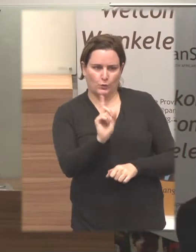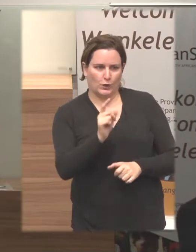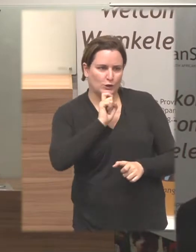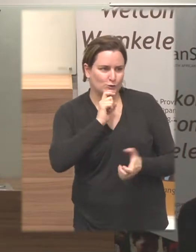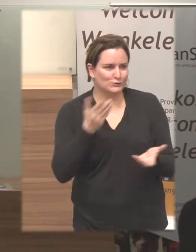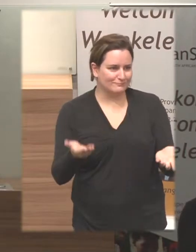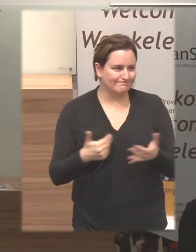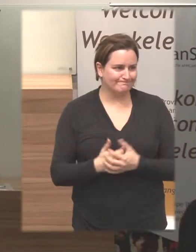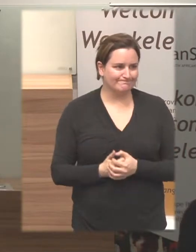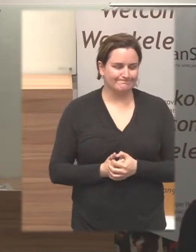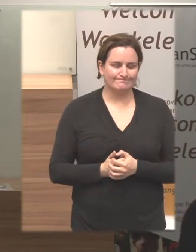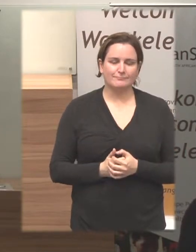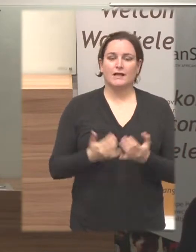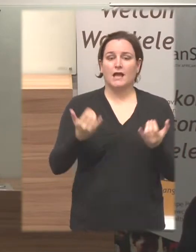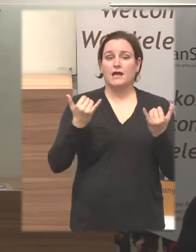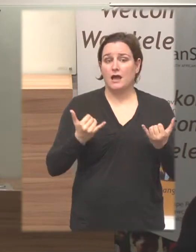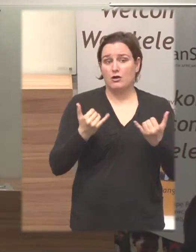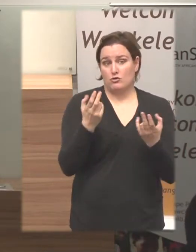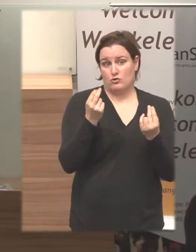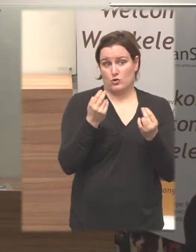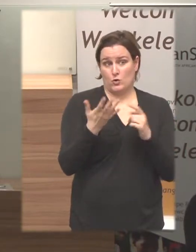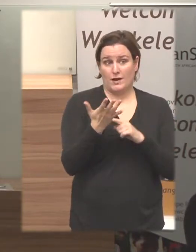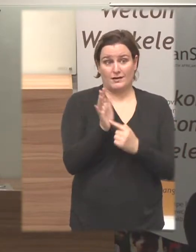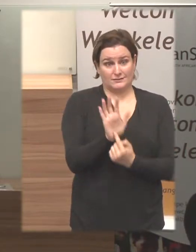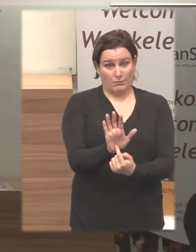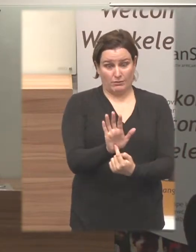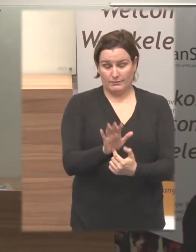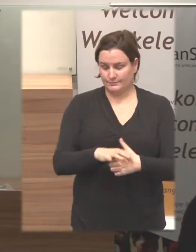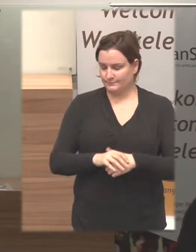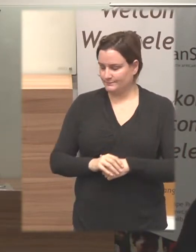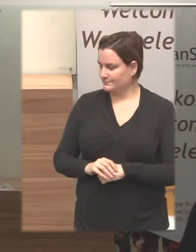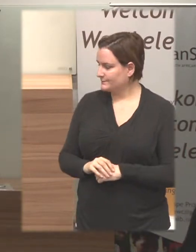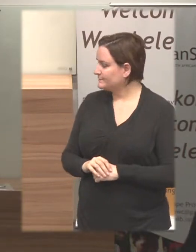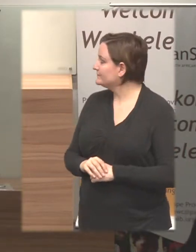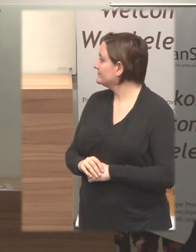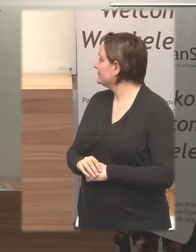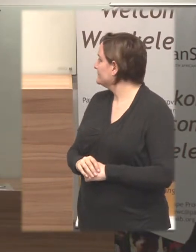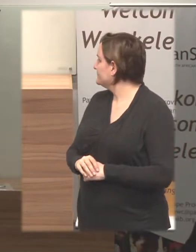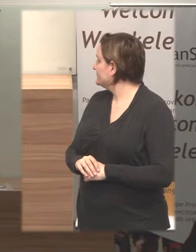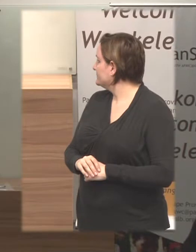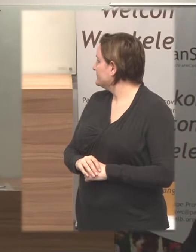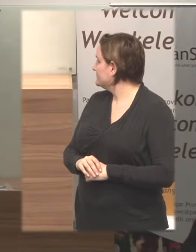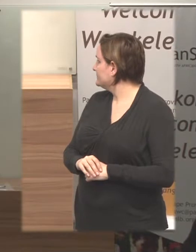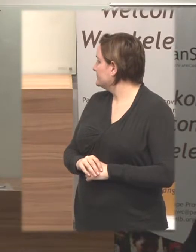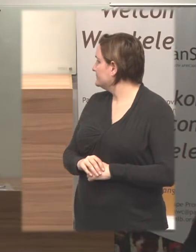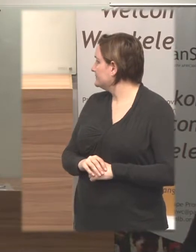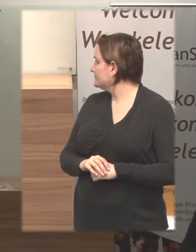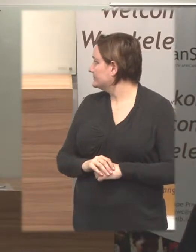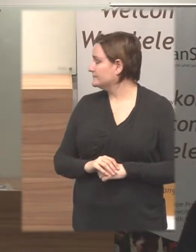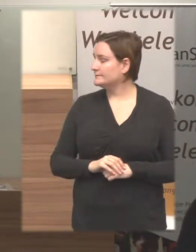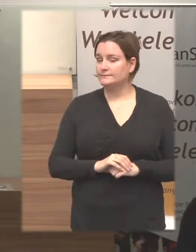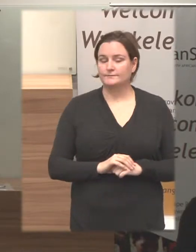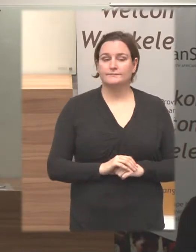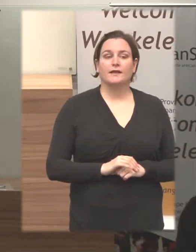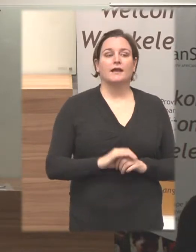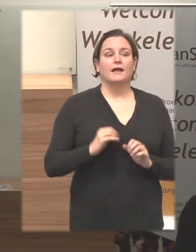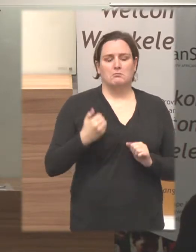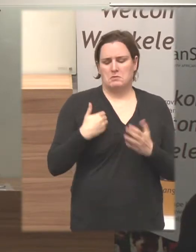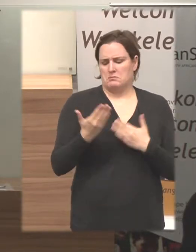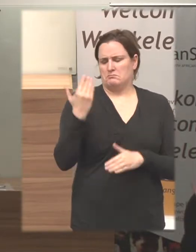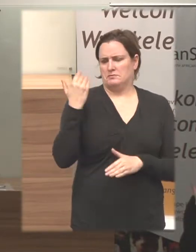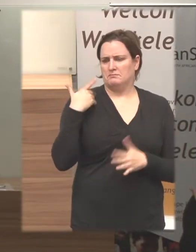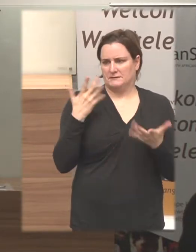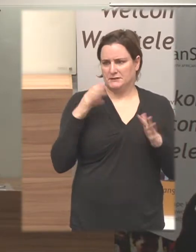Okay, let's look at this example. So here, this example is from my own research in